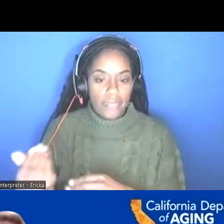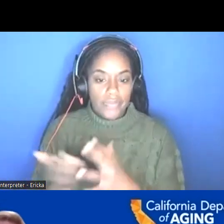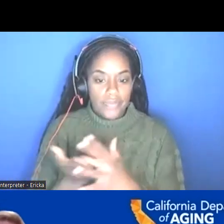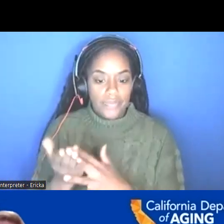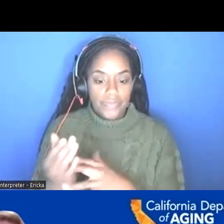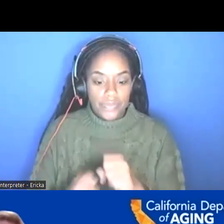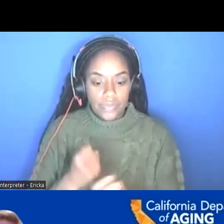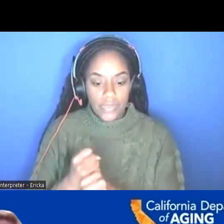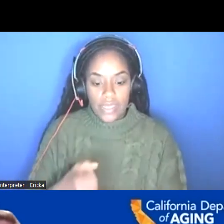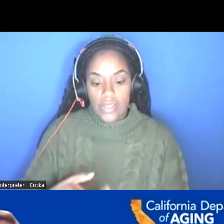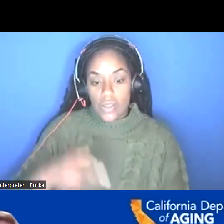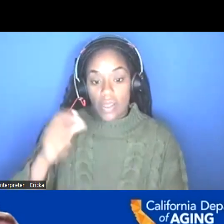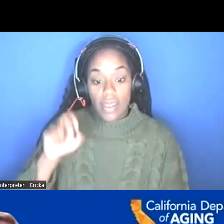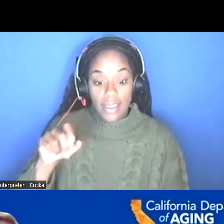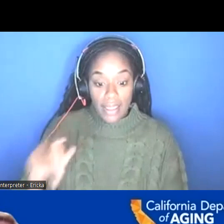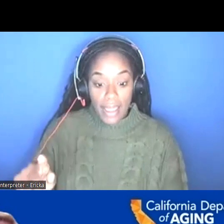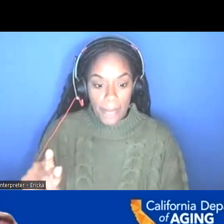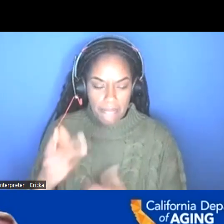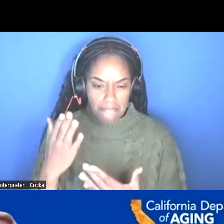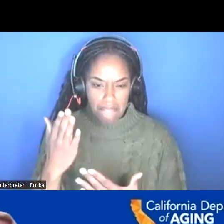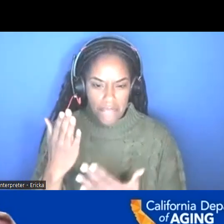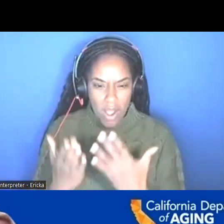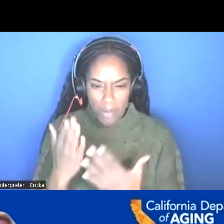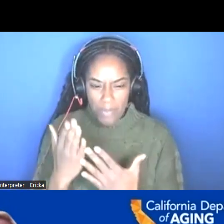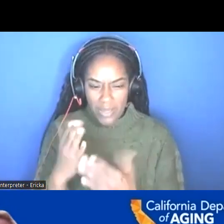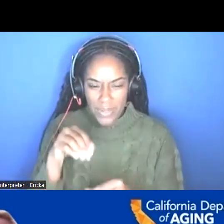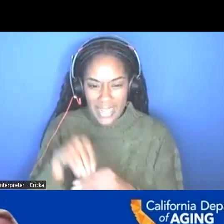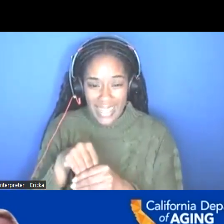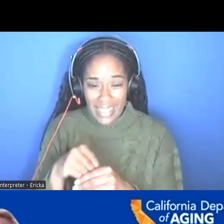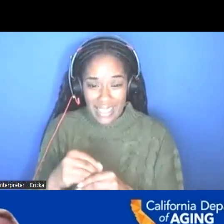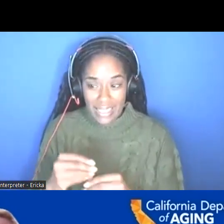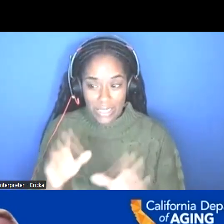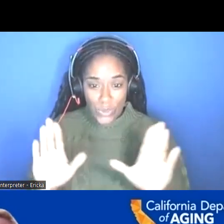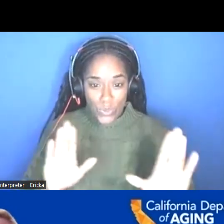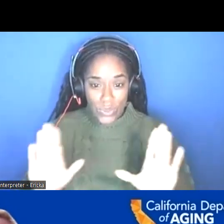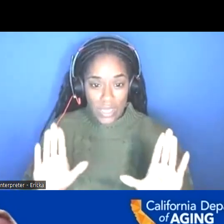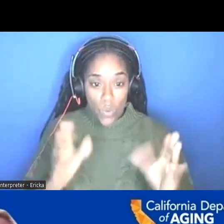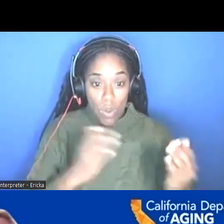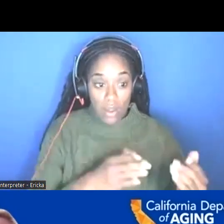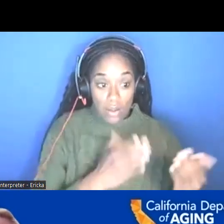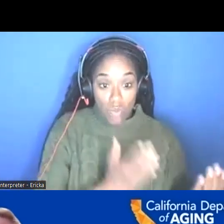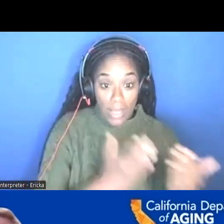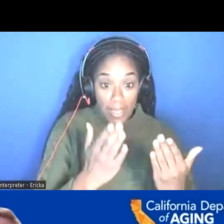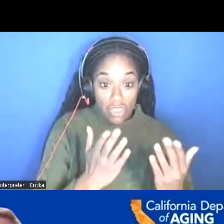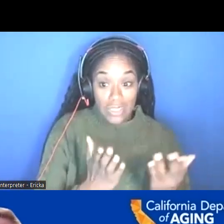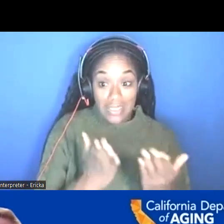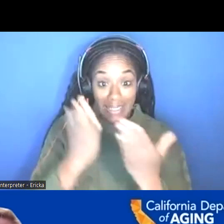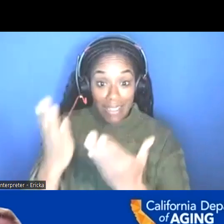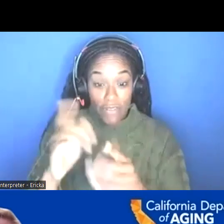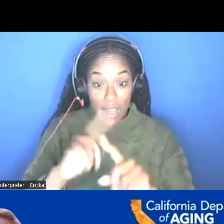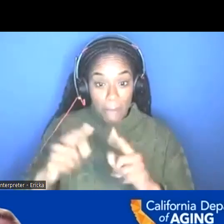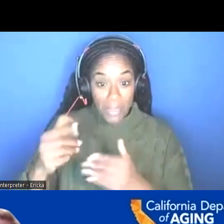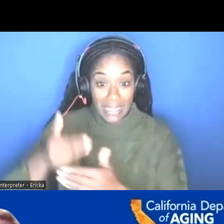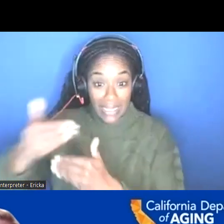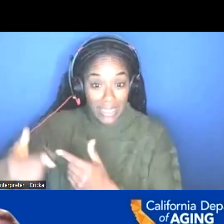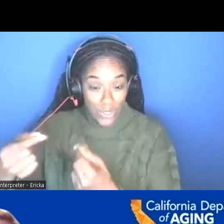is probably fell between the two, where the recommendations were delivered and we've not yet determined what the next course